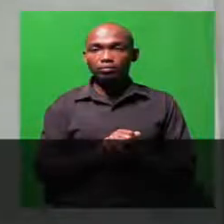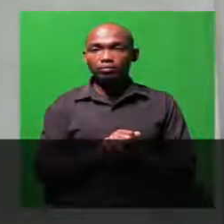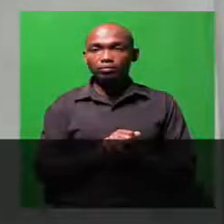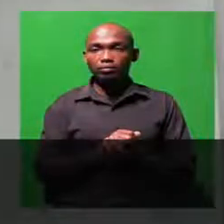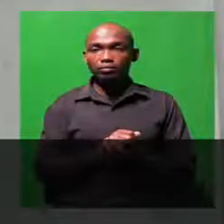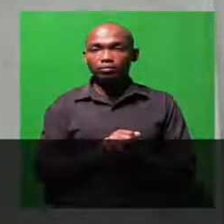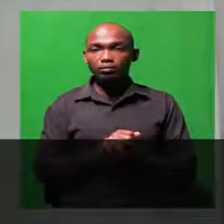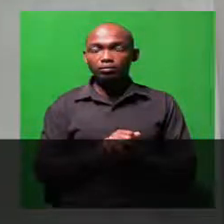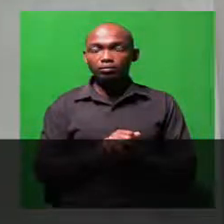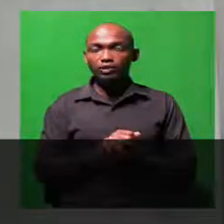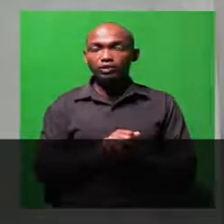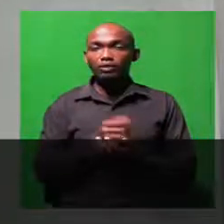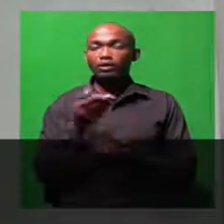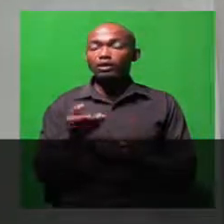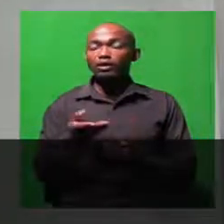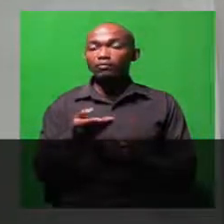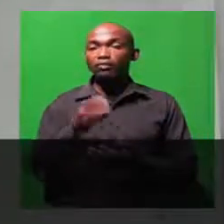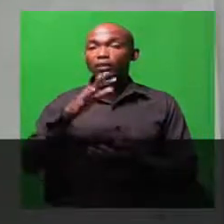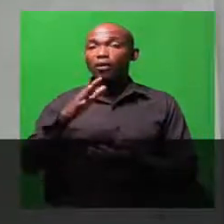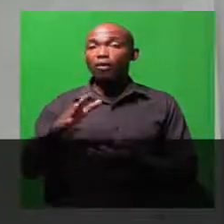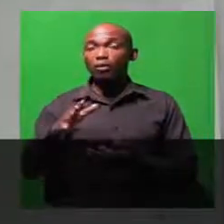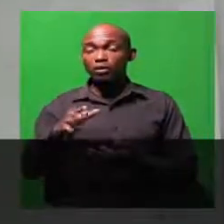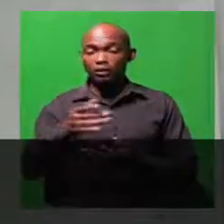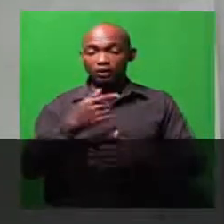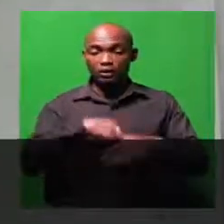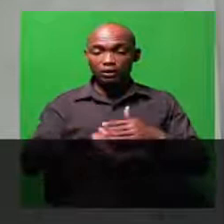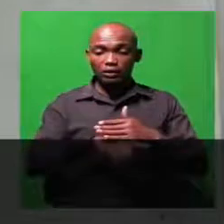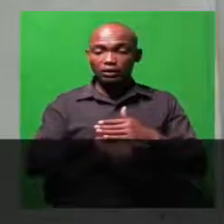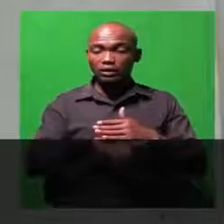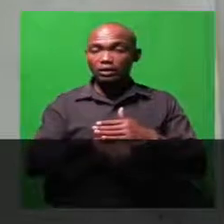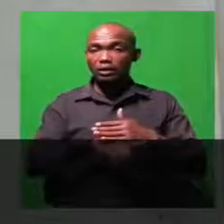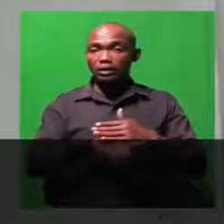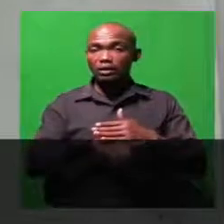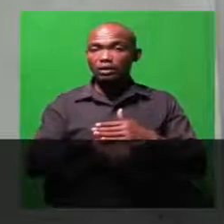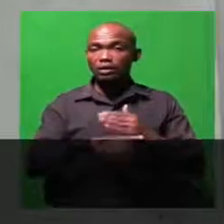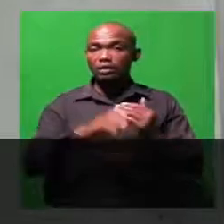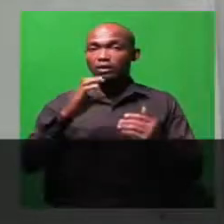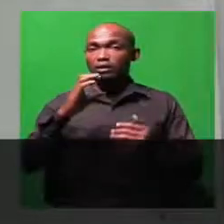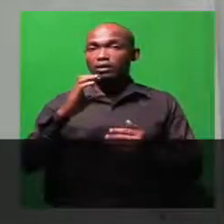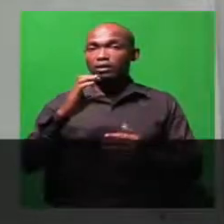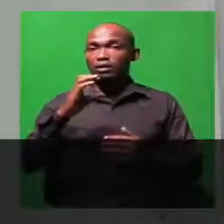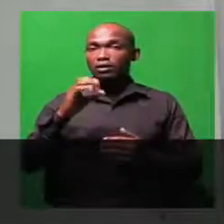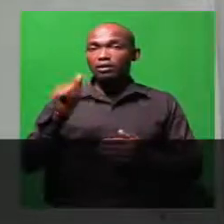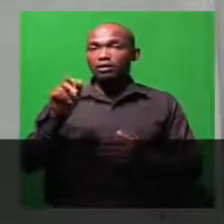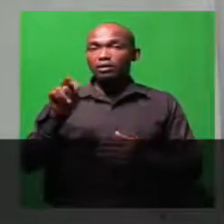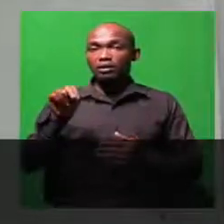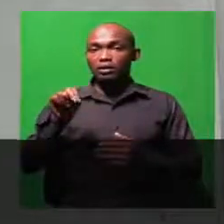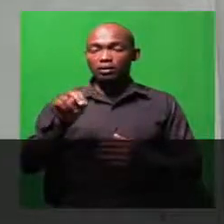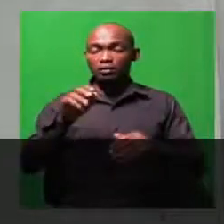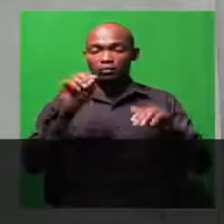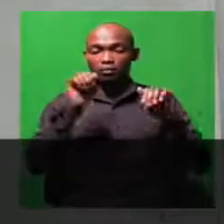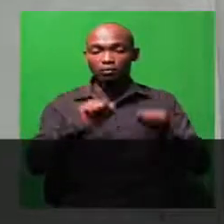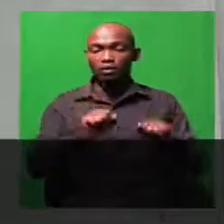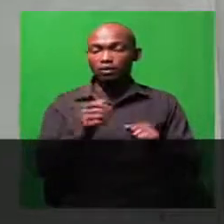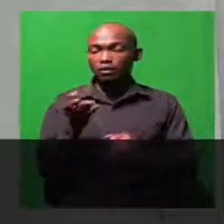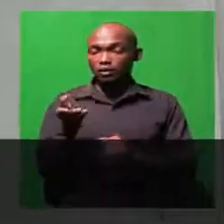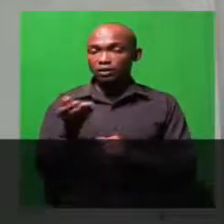So that's why is the water in the can displaced when the stone is